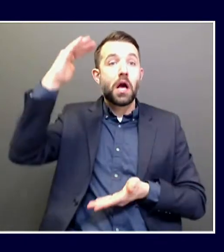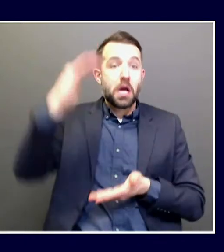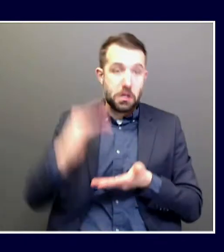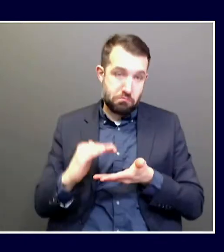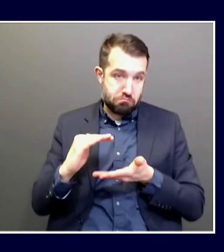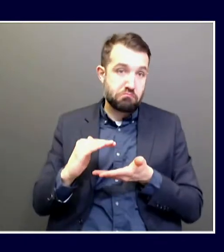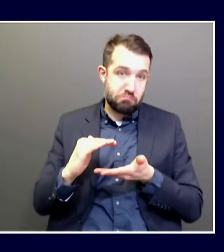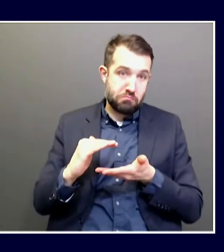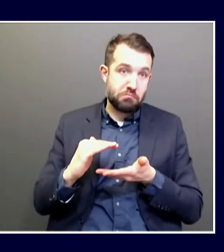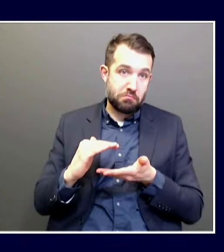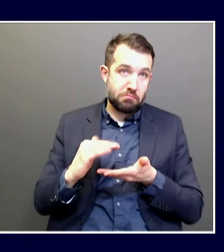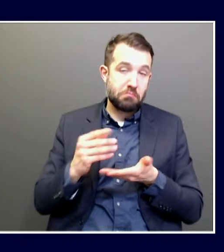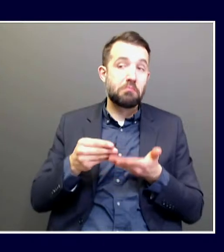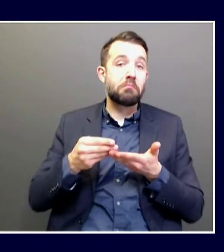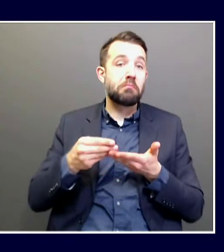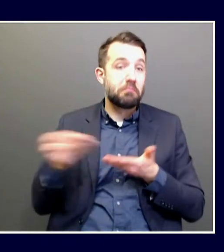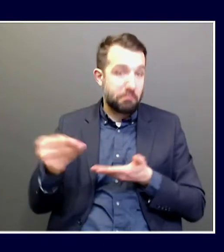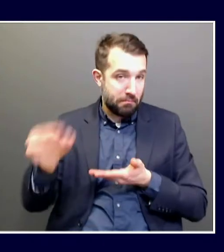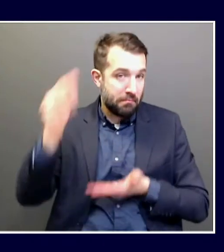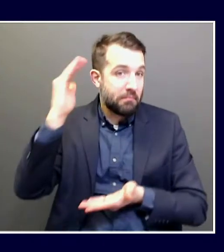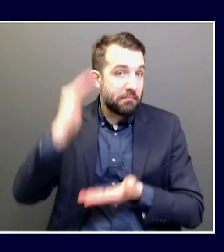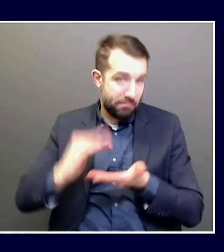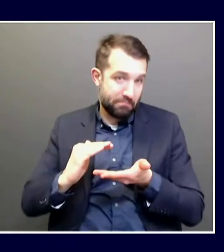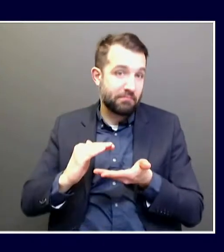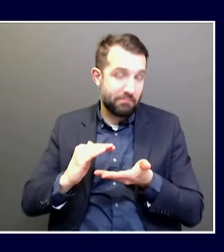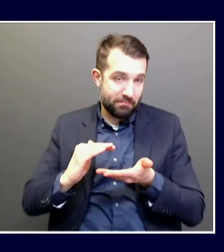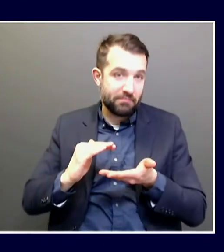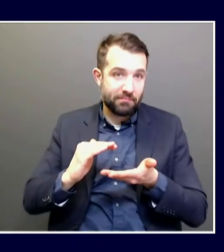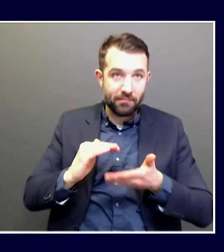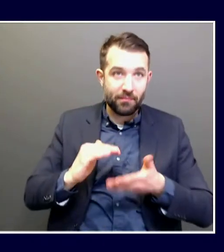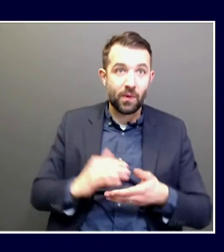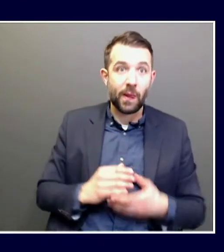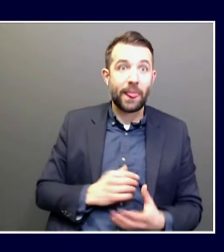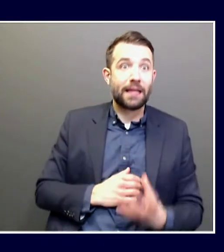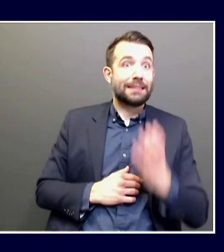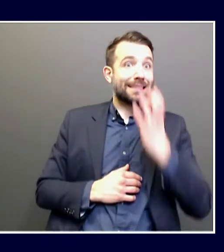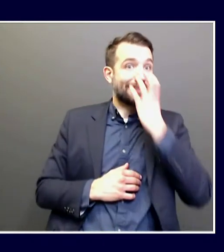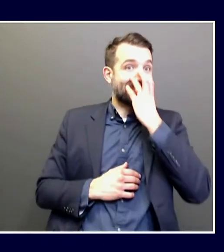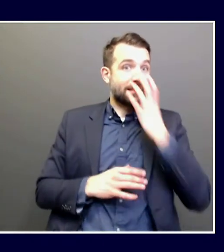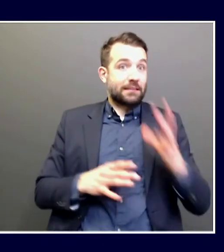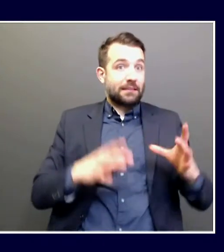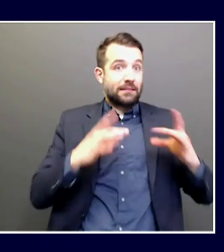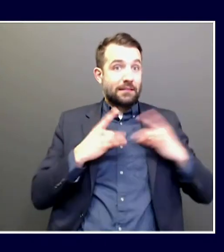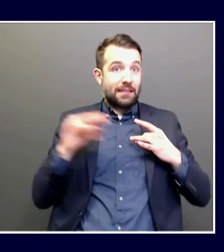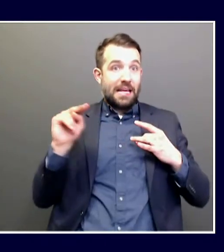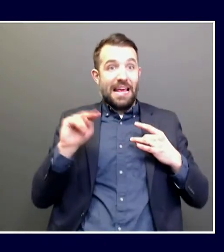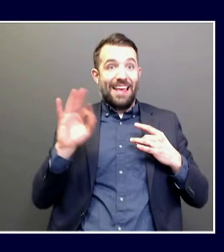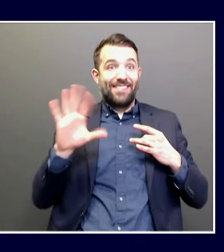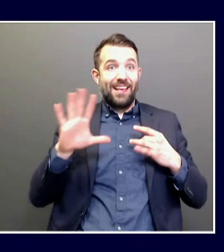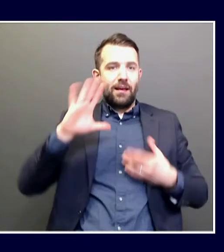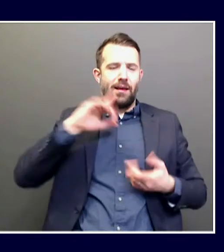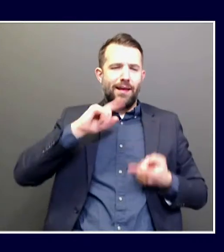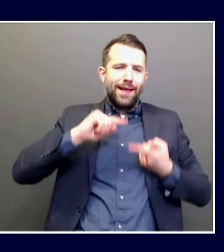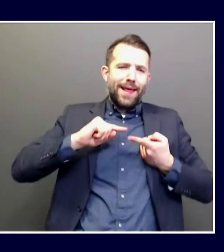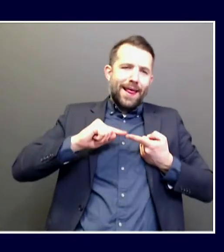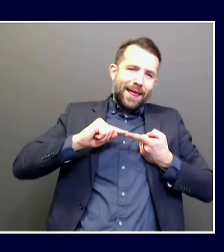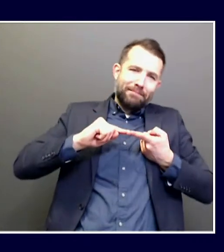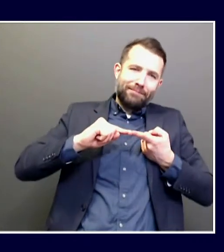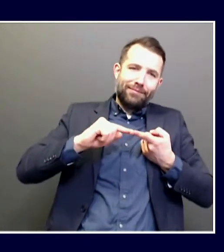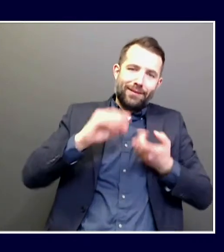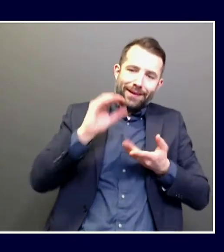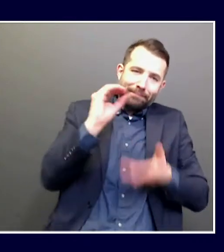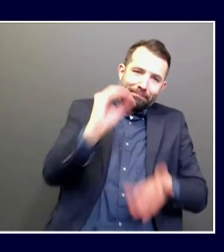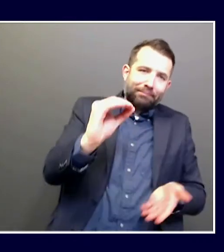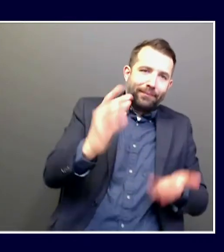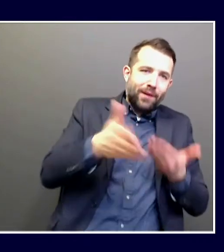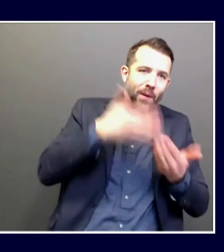COVID. But if you're someone who, for example, is a healthcare worker or is immune compromised, you also want to shore up your protection